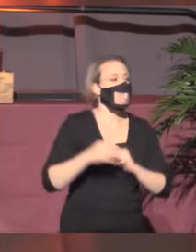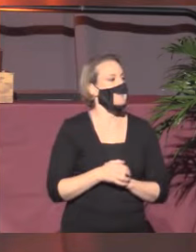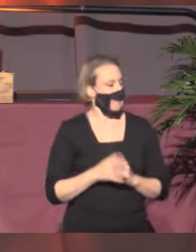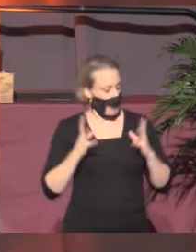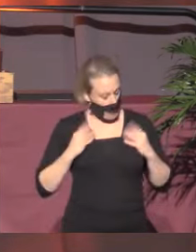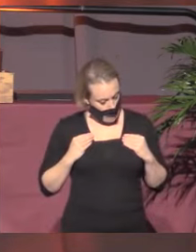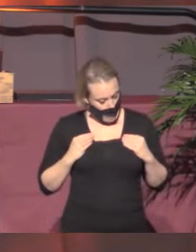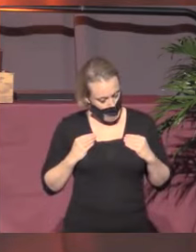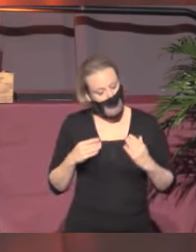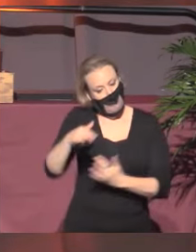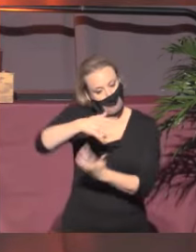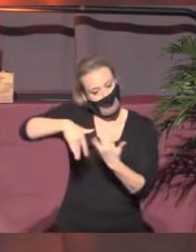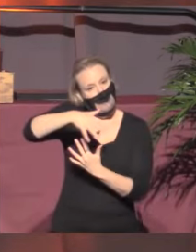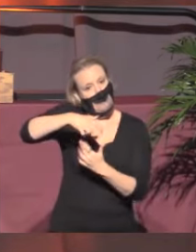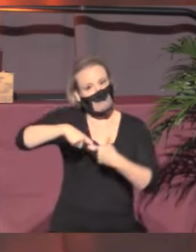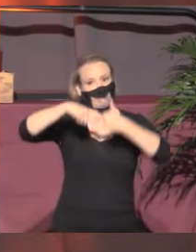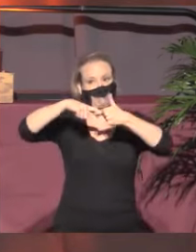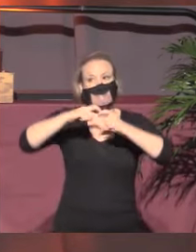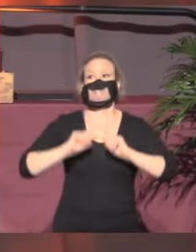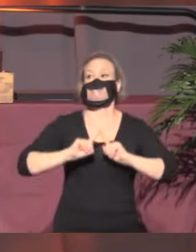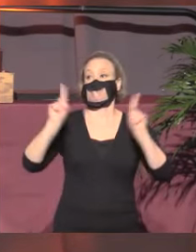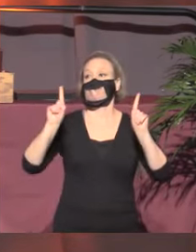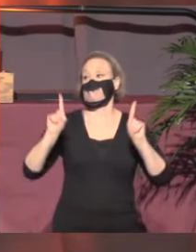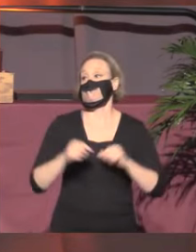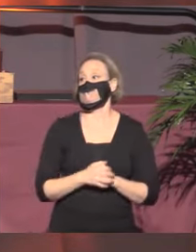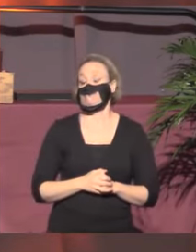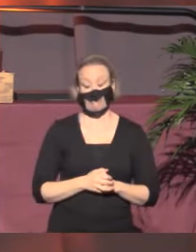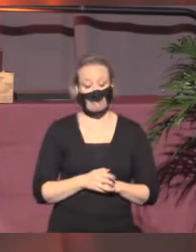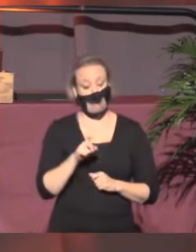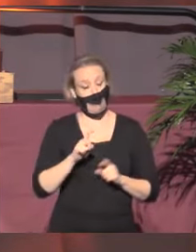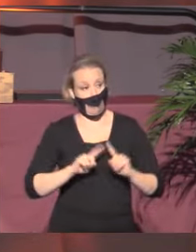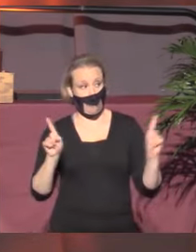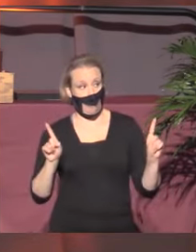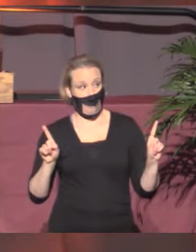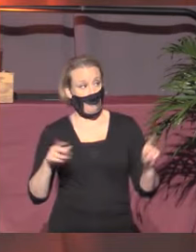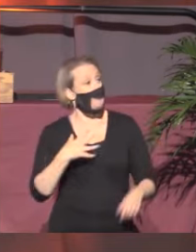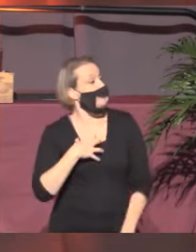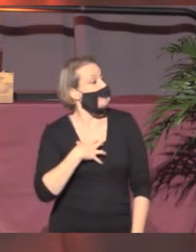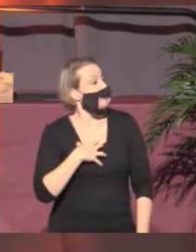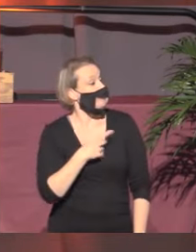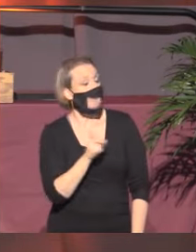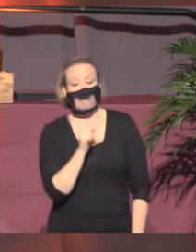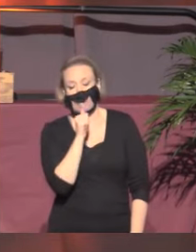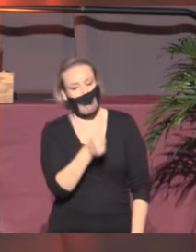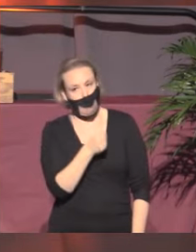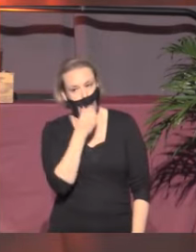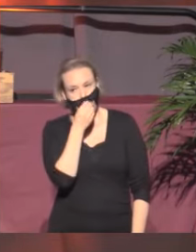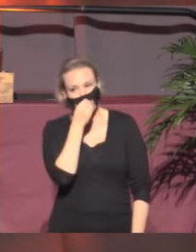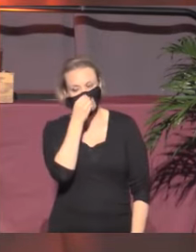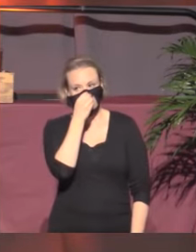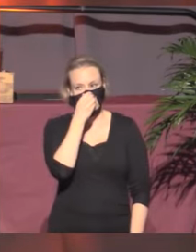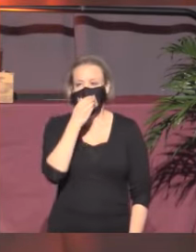that social interactions had to be different. You did not complain. You see, your goal was in